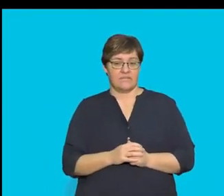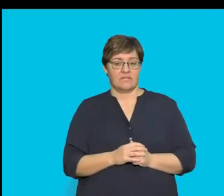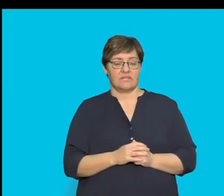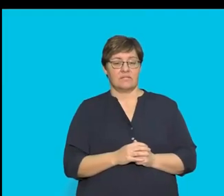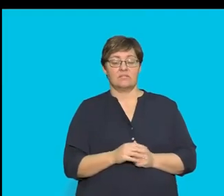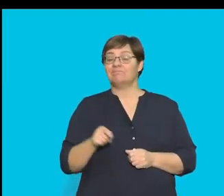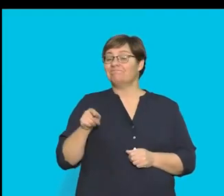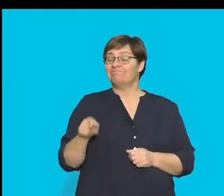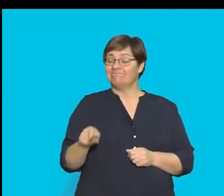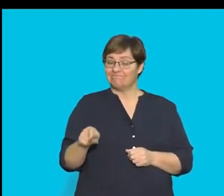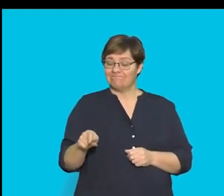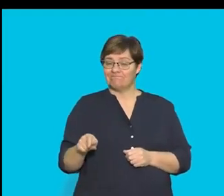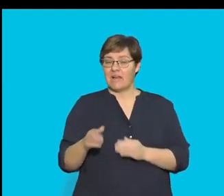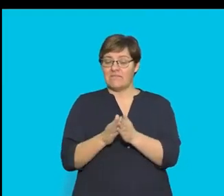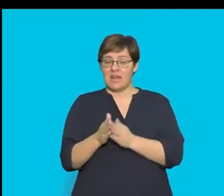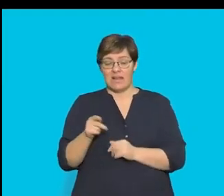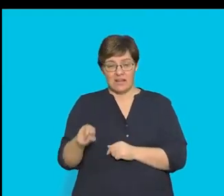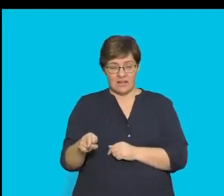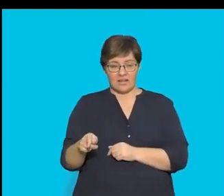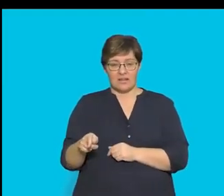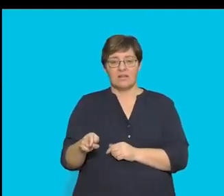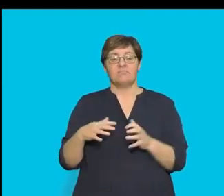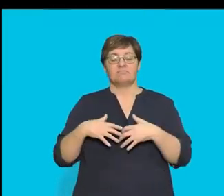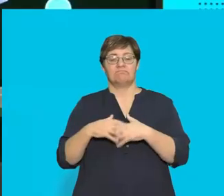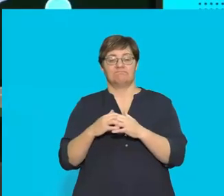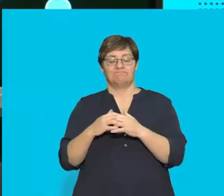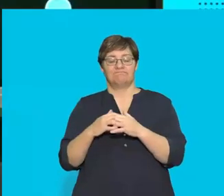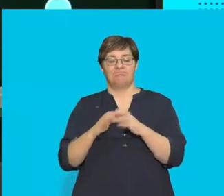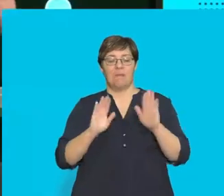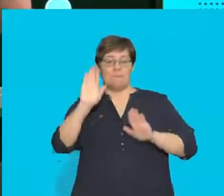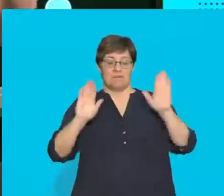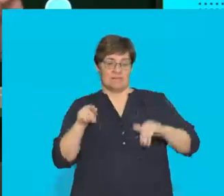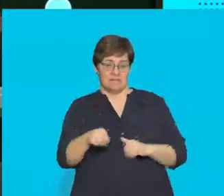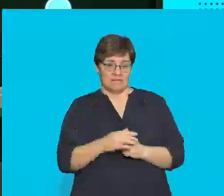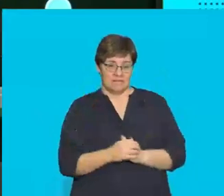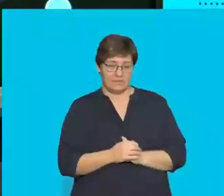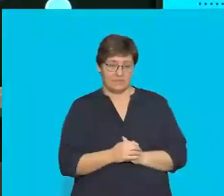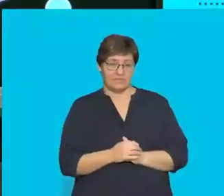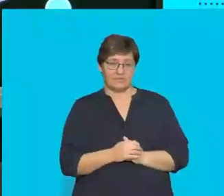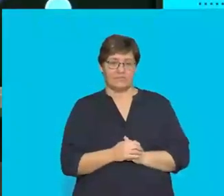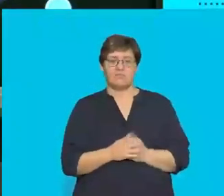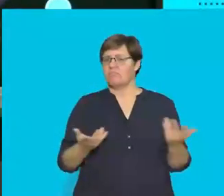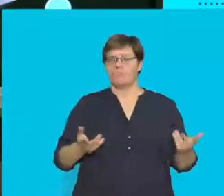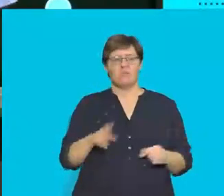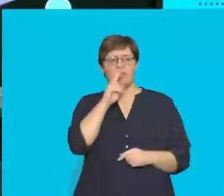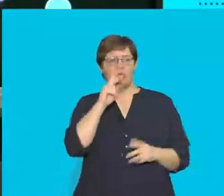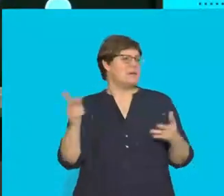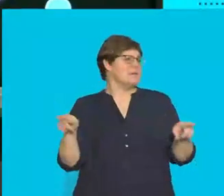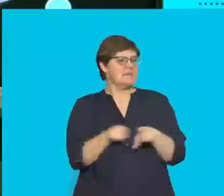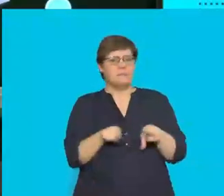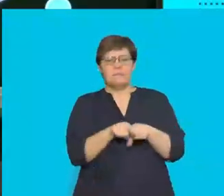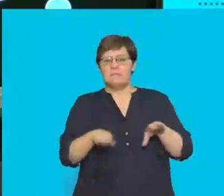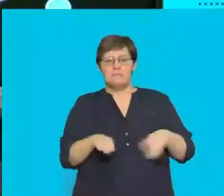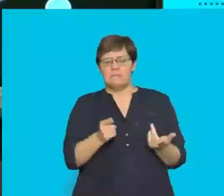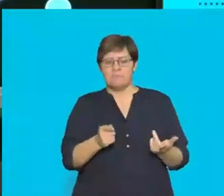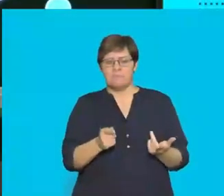iron filings have formed a magnetic field pattern. The magnetic field doesn't look anything similar to the one